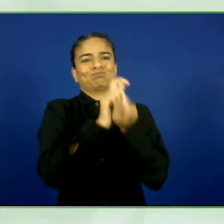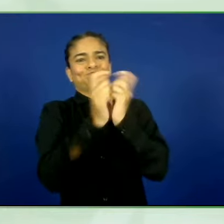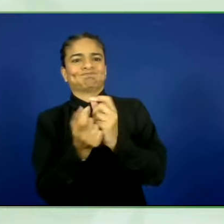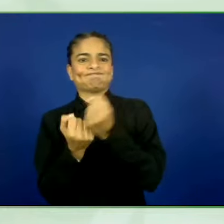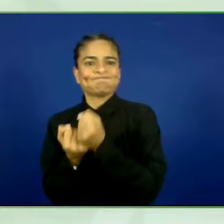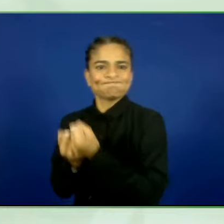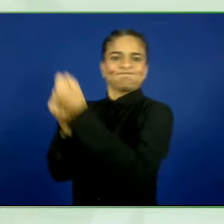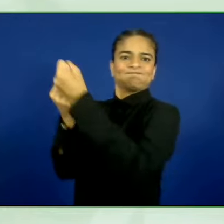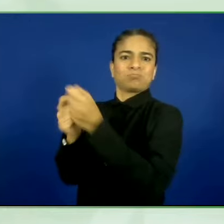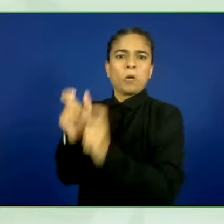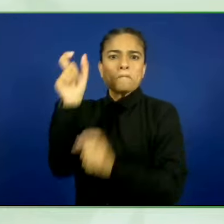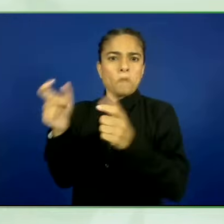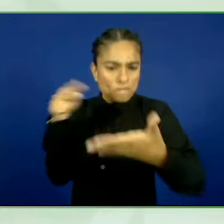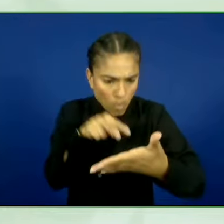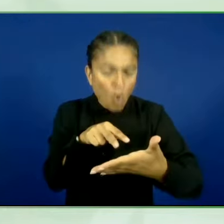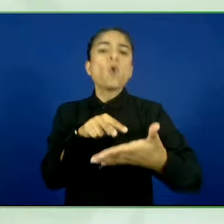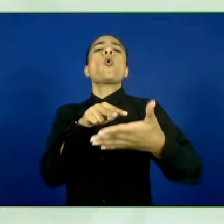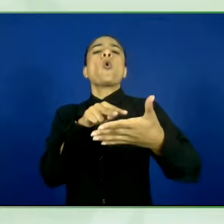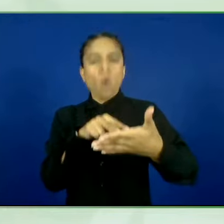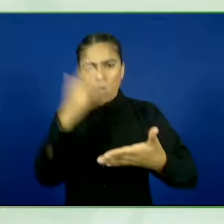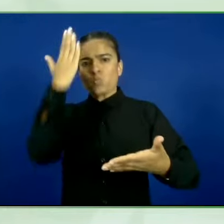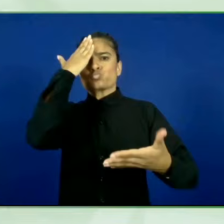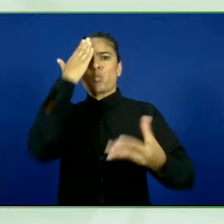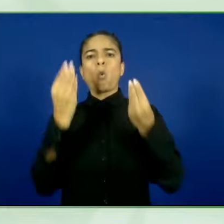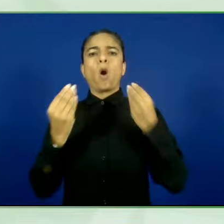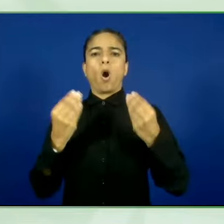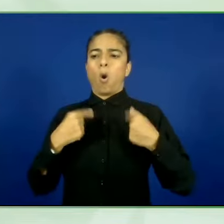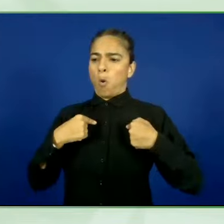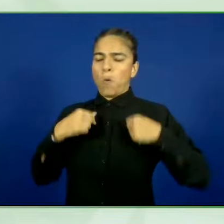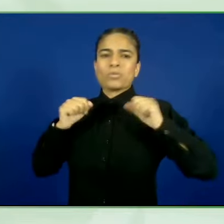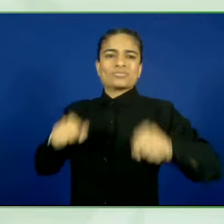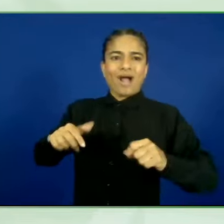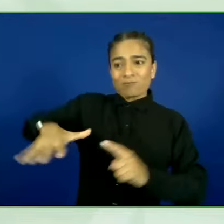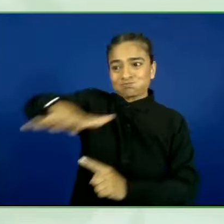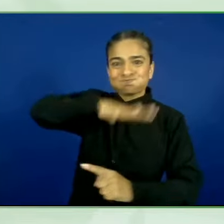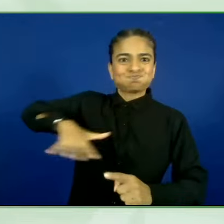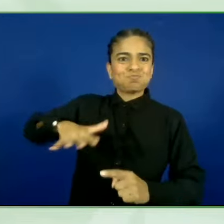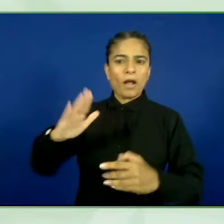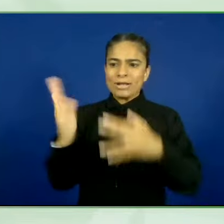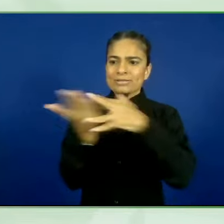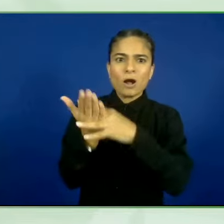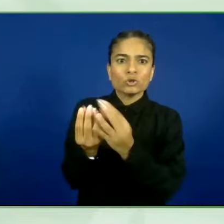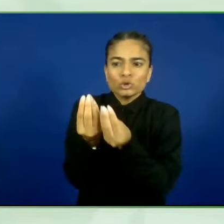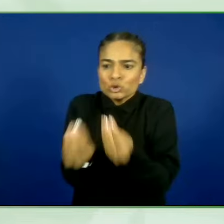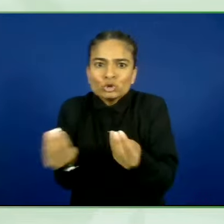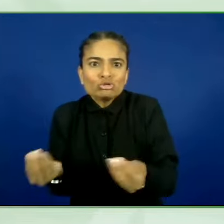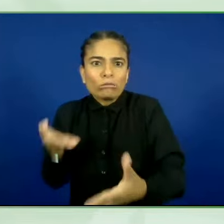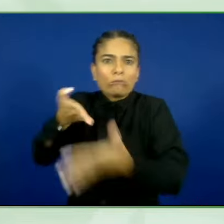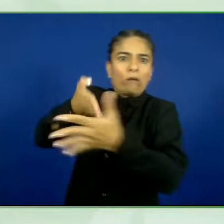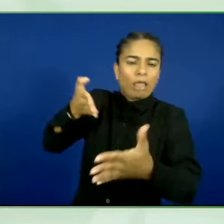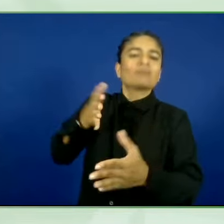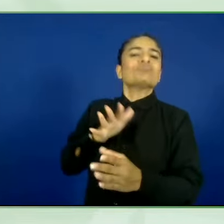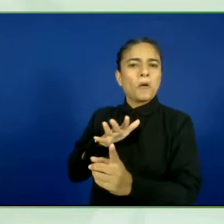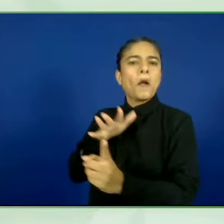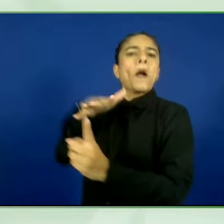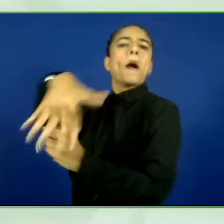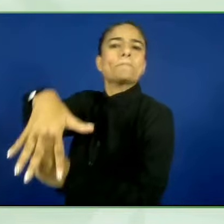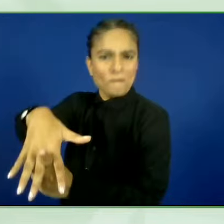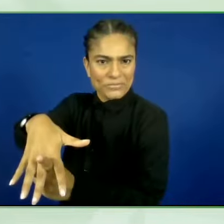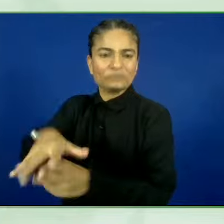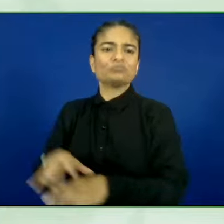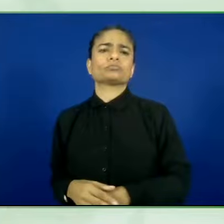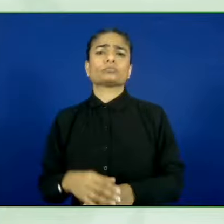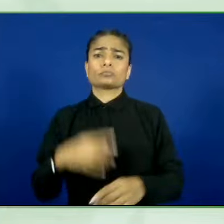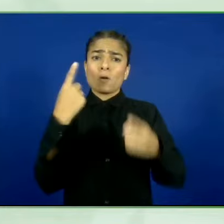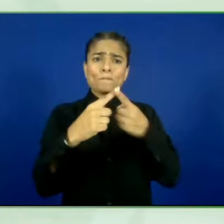is we do not have any challenges in terms of the coverage or the use of this application. So to answer your question, yes, it is very